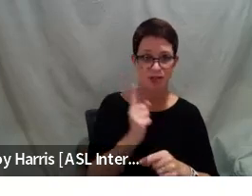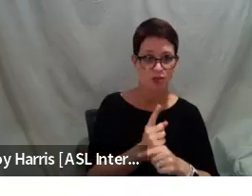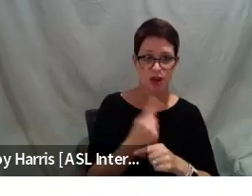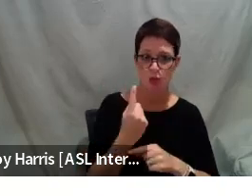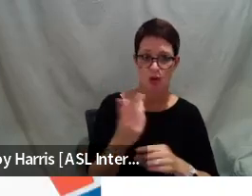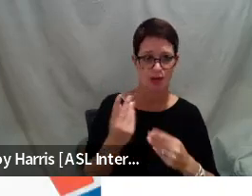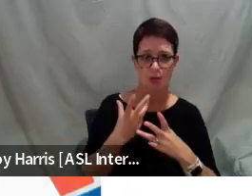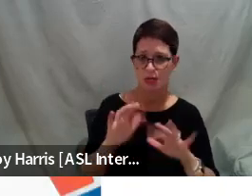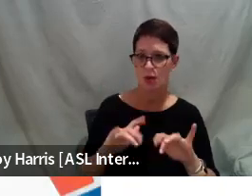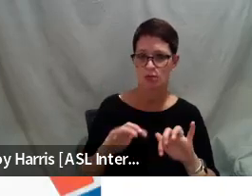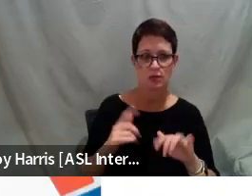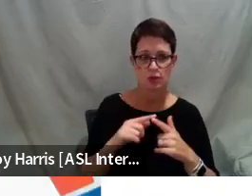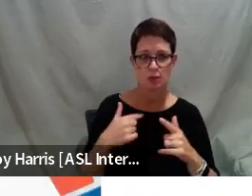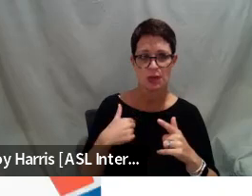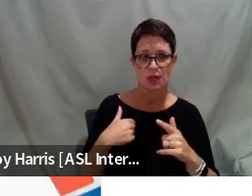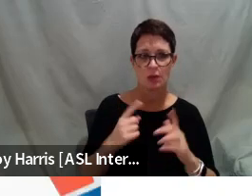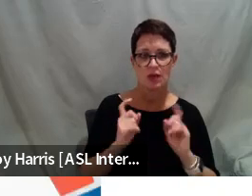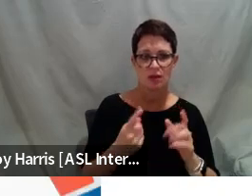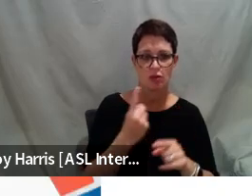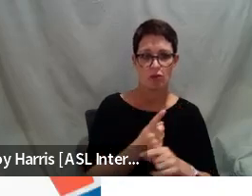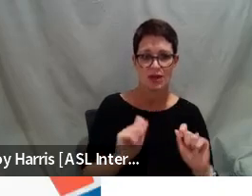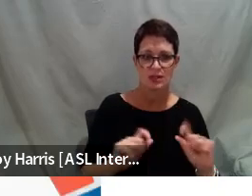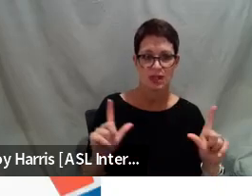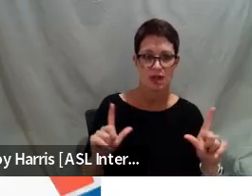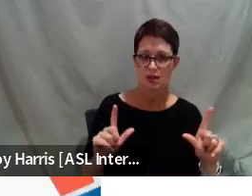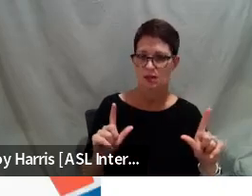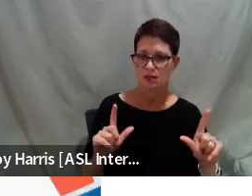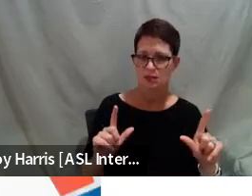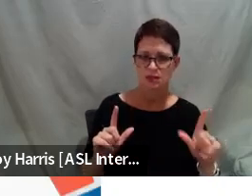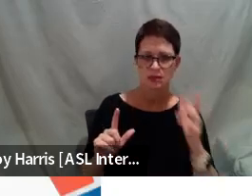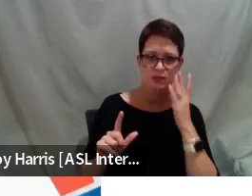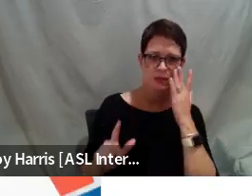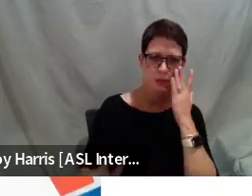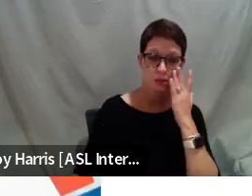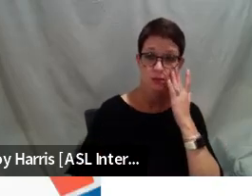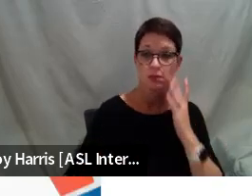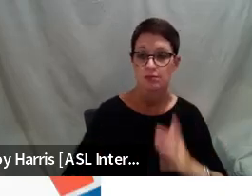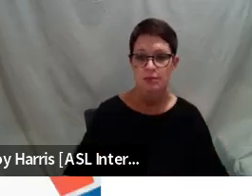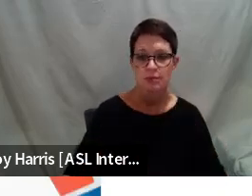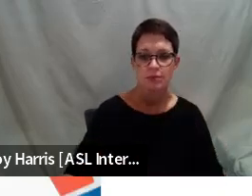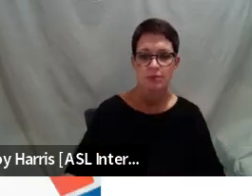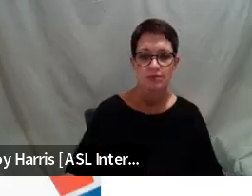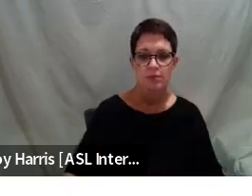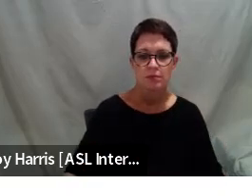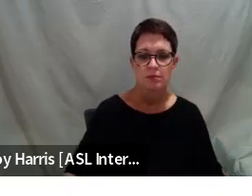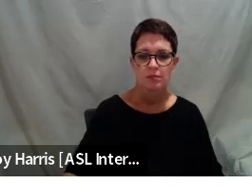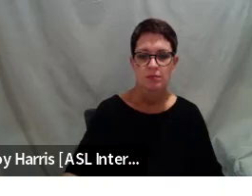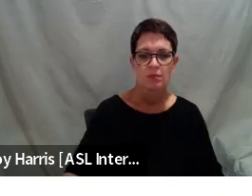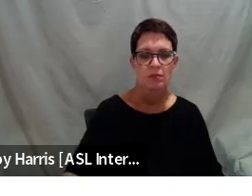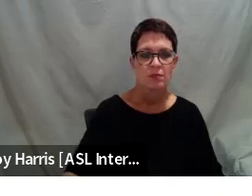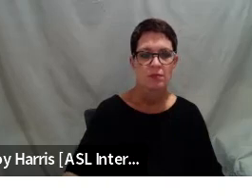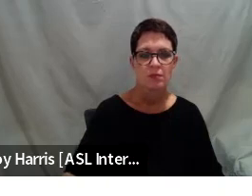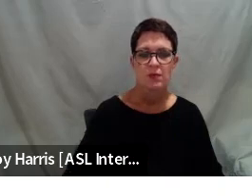one and we can get you the right slide to look at. There's another question asking